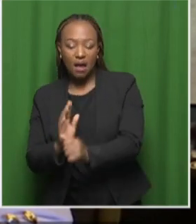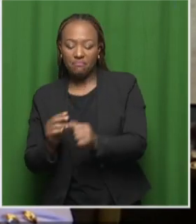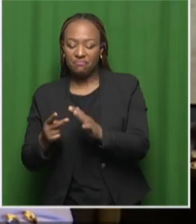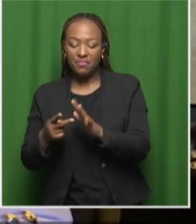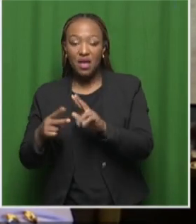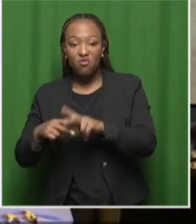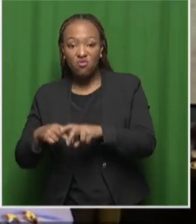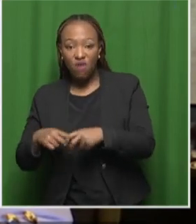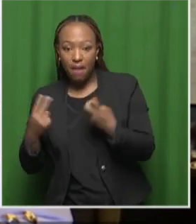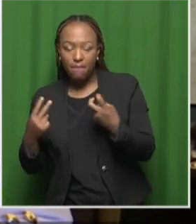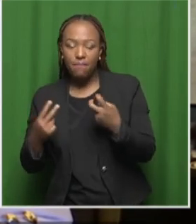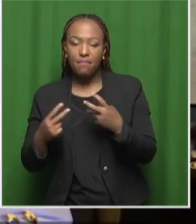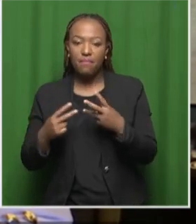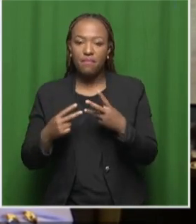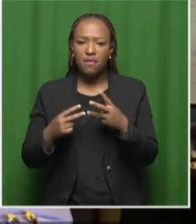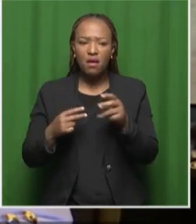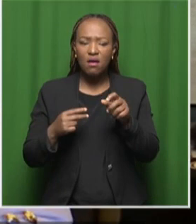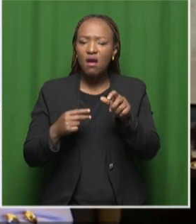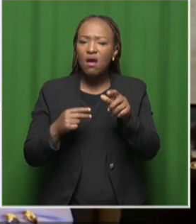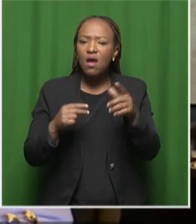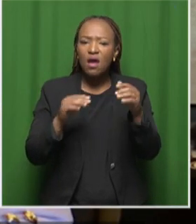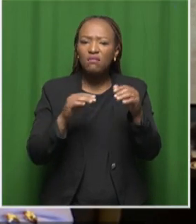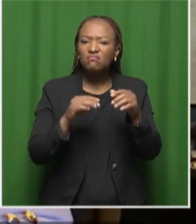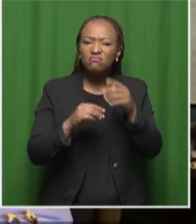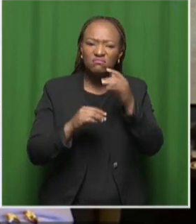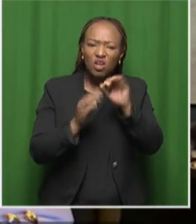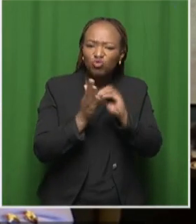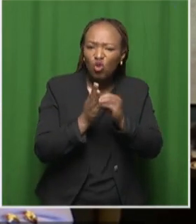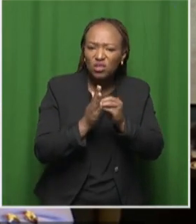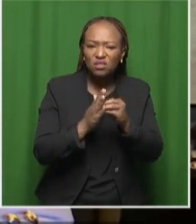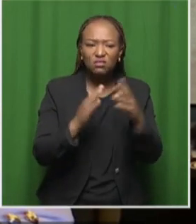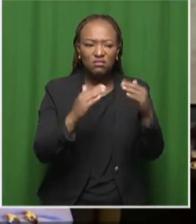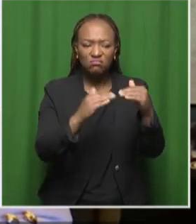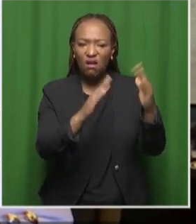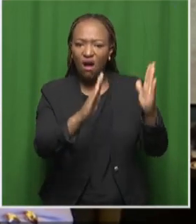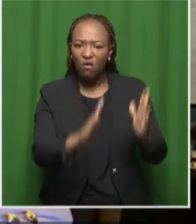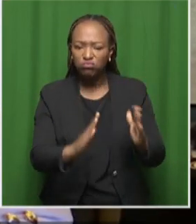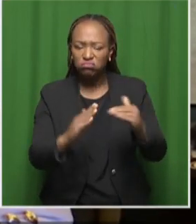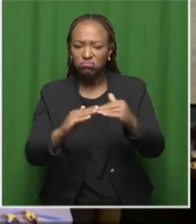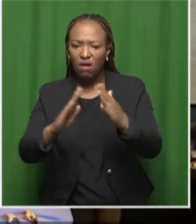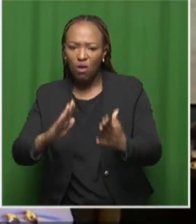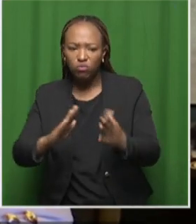well as common robbery decreasing, and murder,